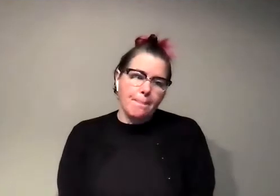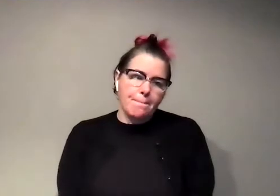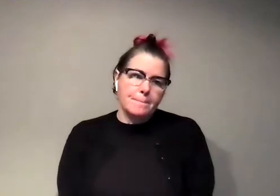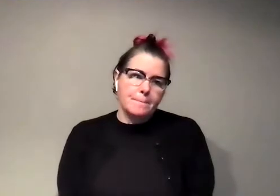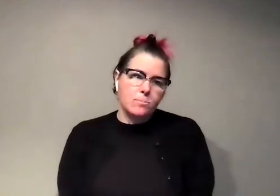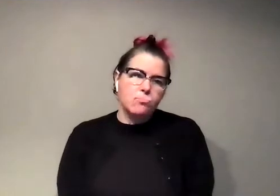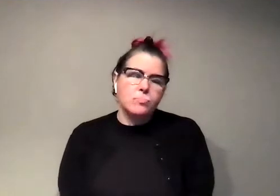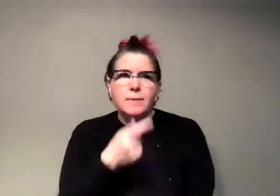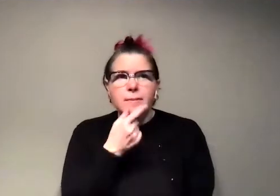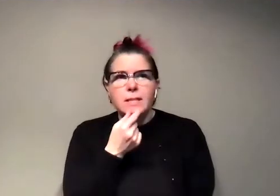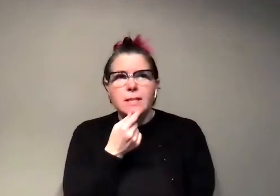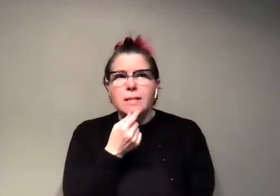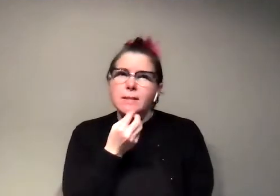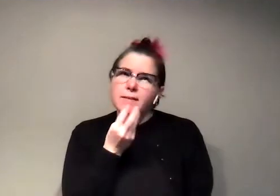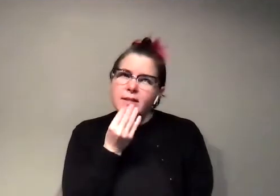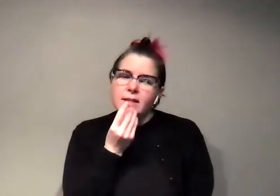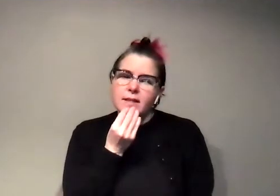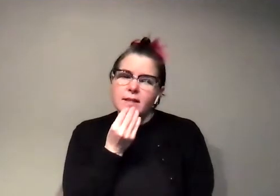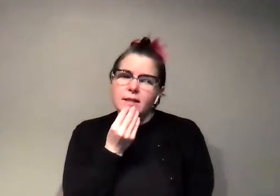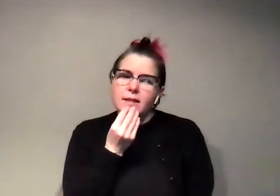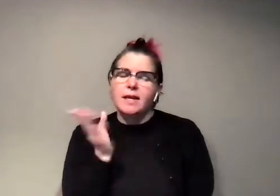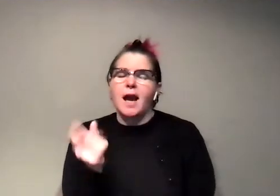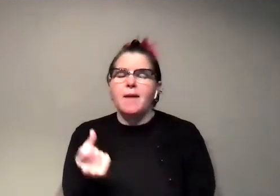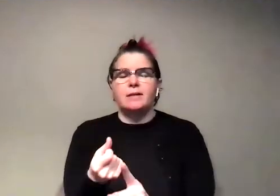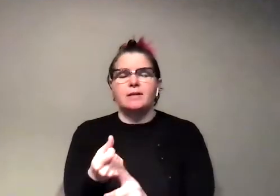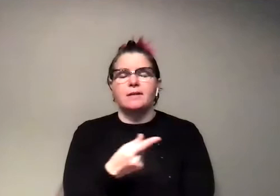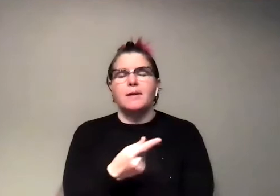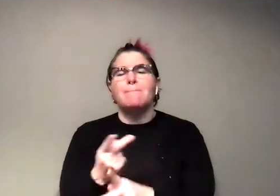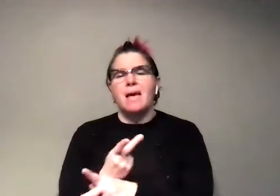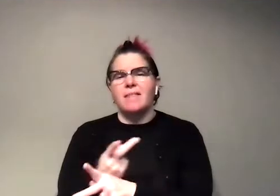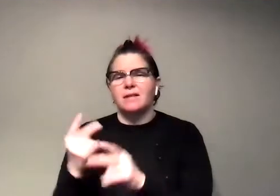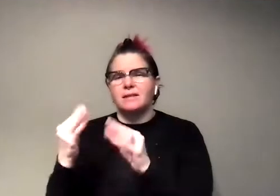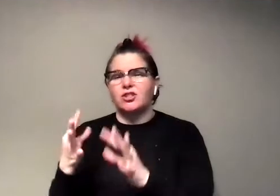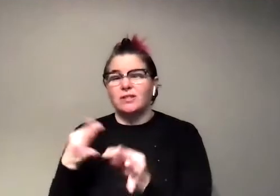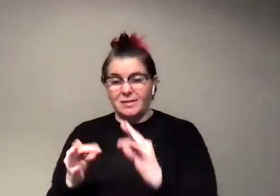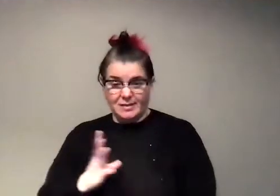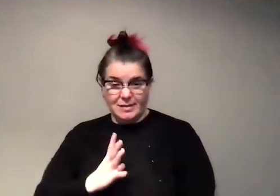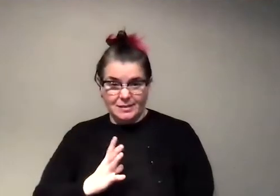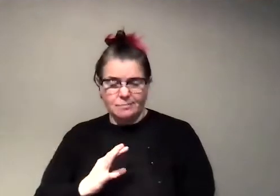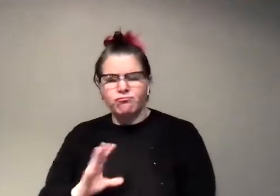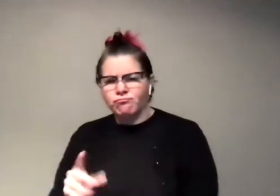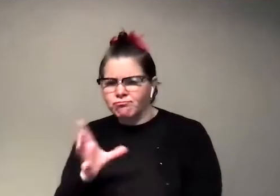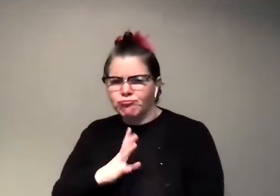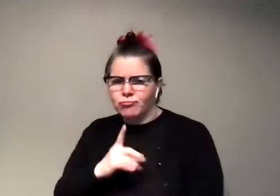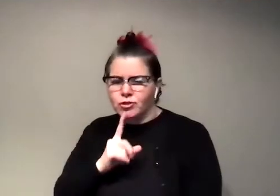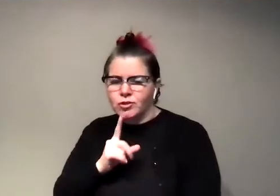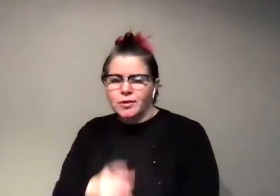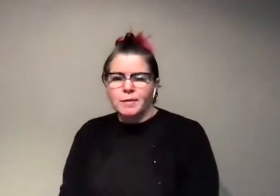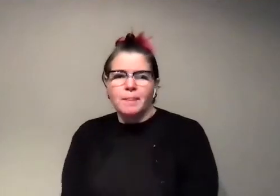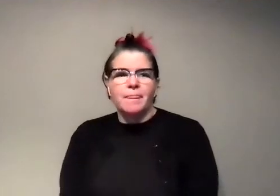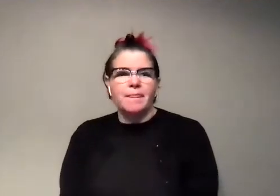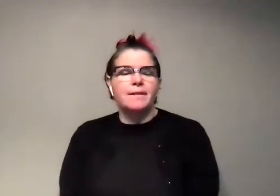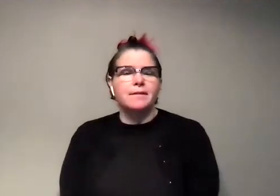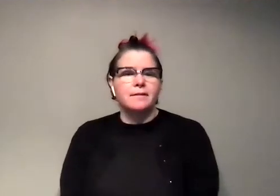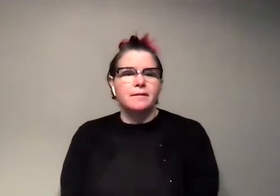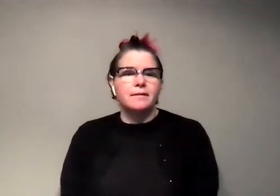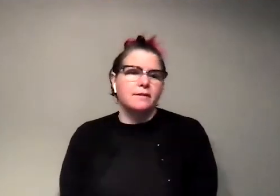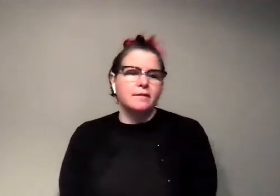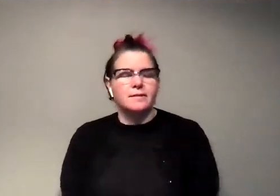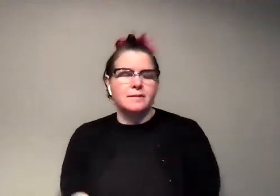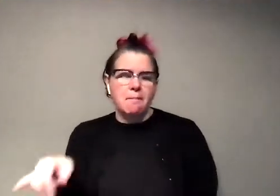see. I'm gonna pivot a bit and give a math teacher, if that's okay. Yeah, sure. Because it's kind of like, the same